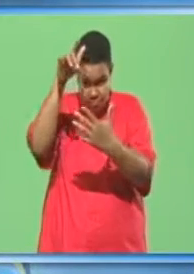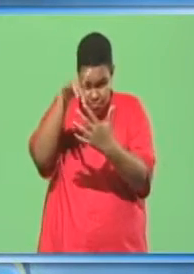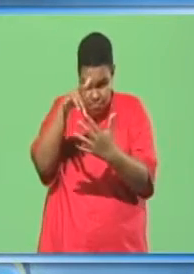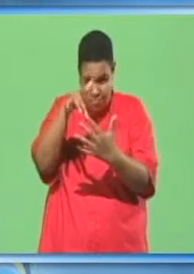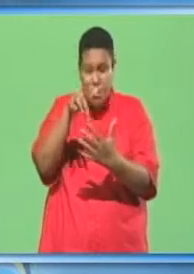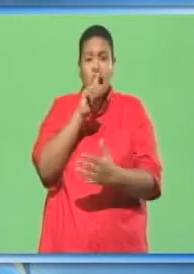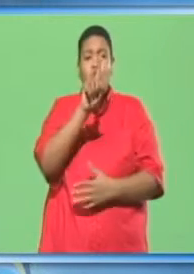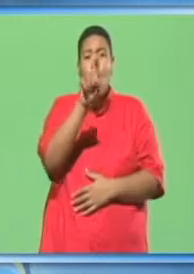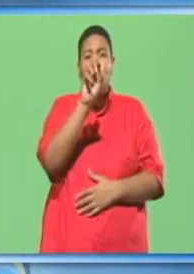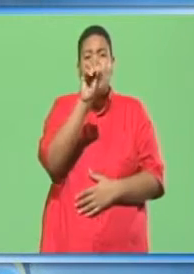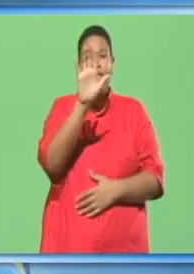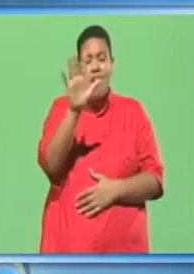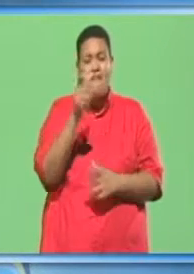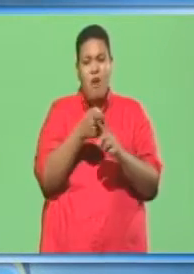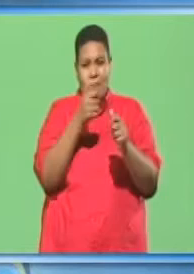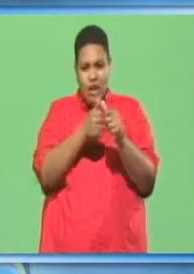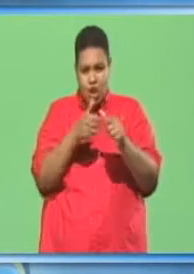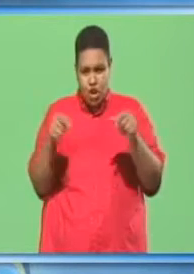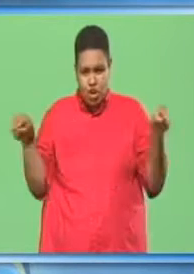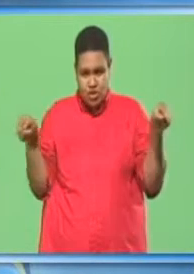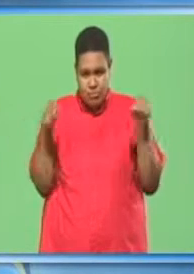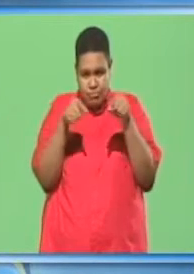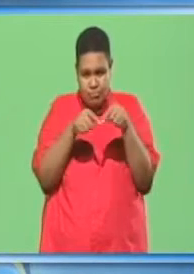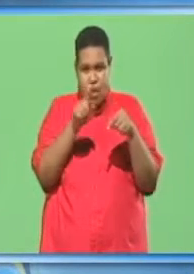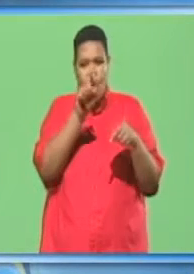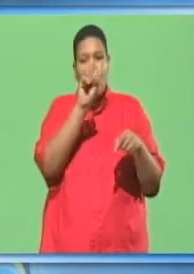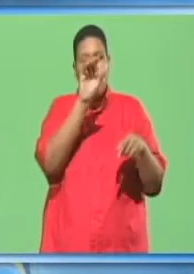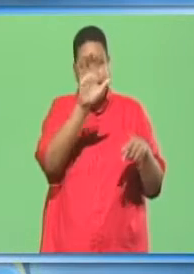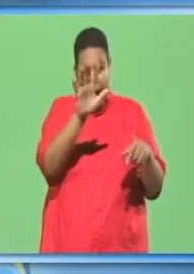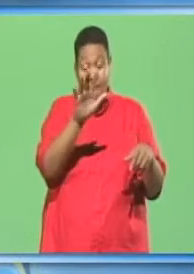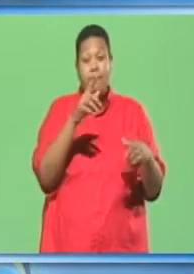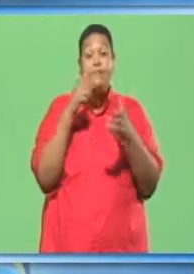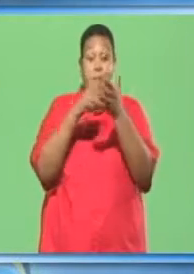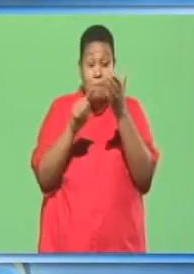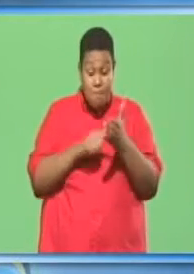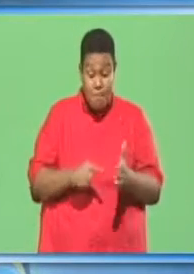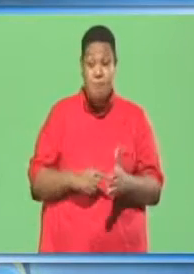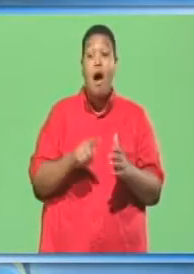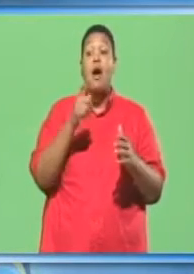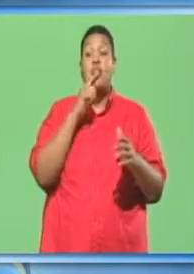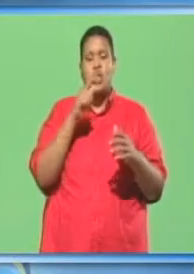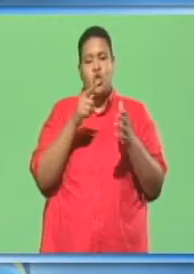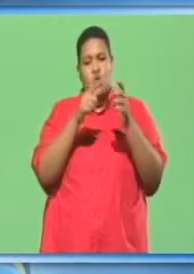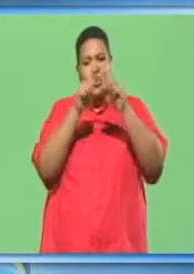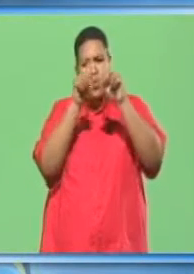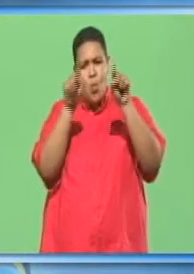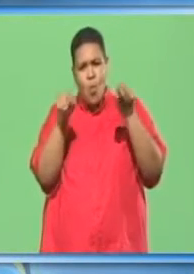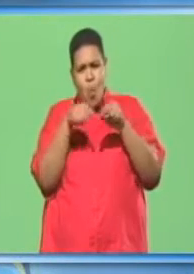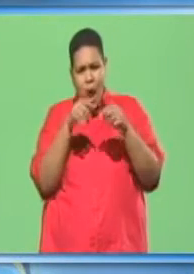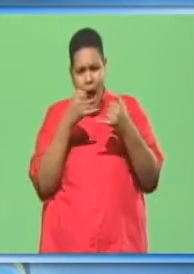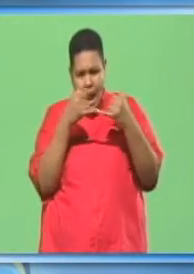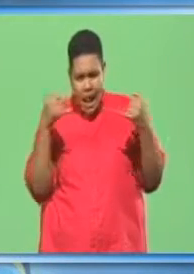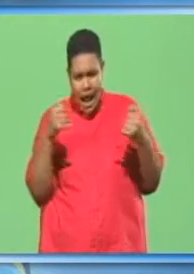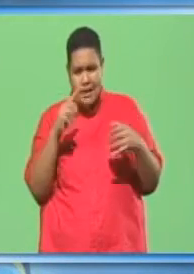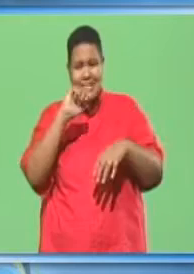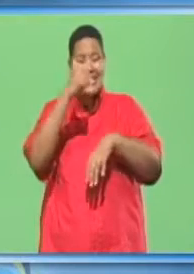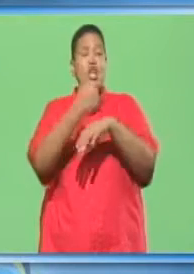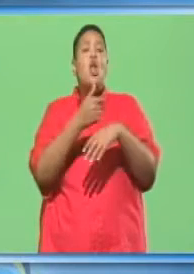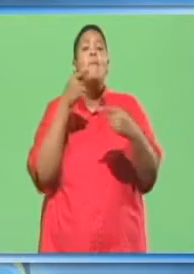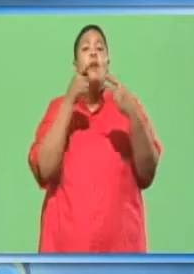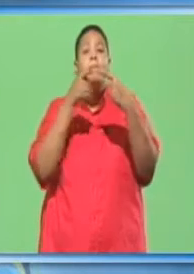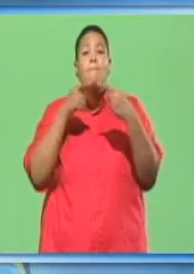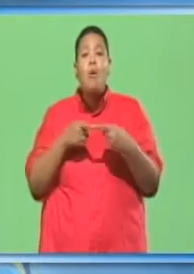105 from either mark. Square a line from that point on the workbench. Set the points on